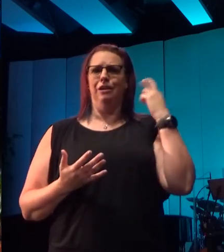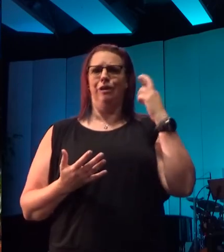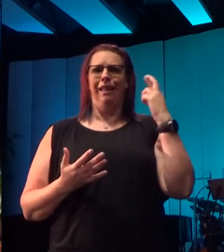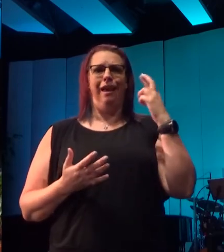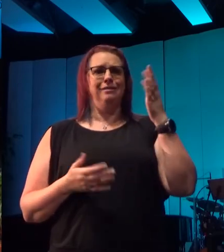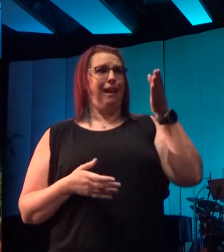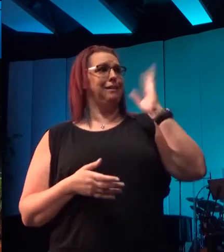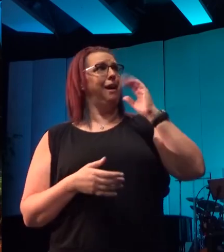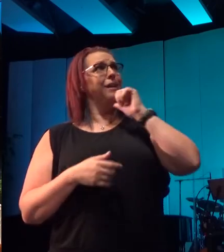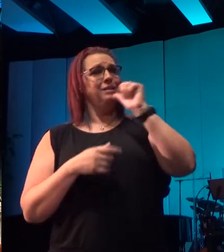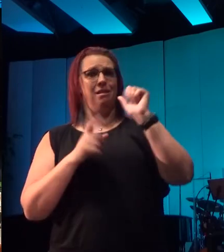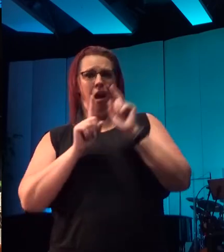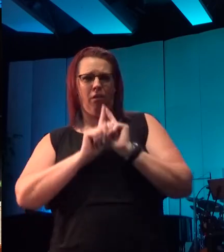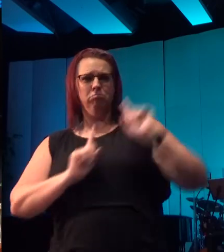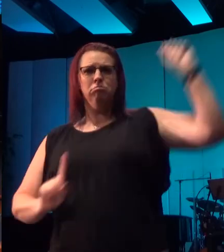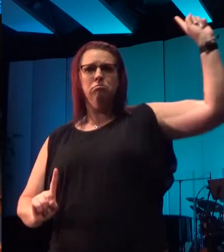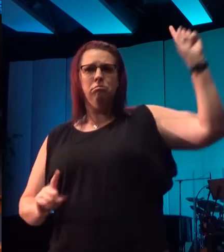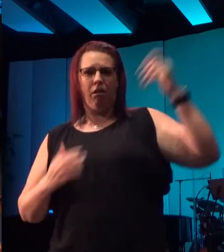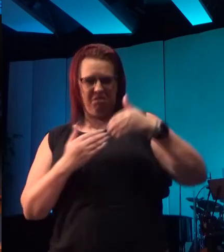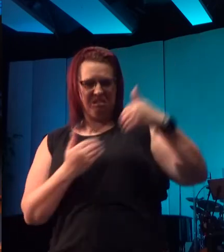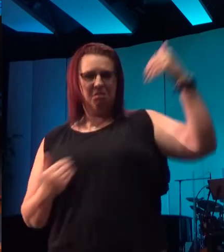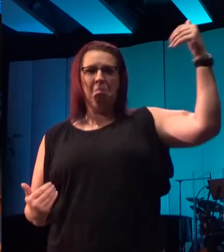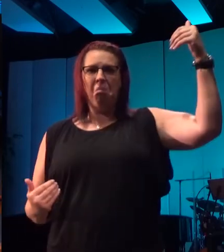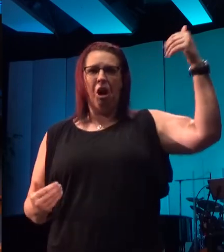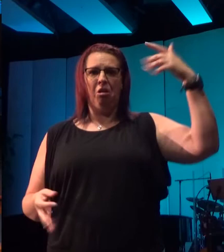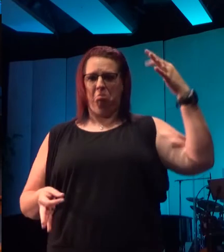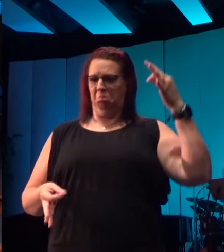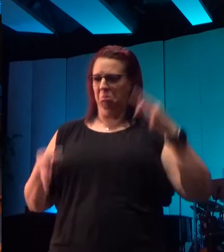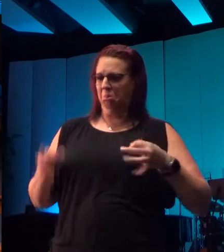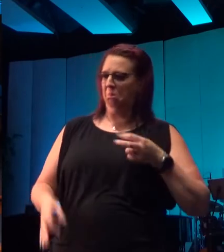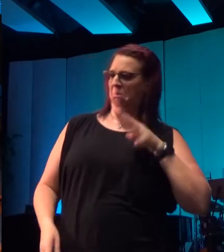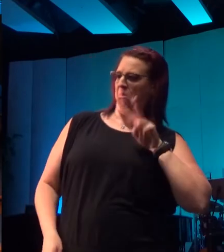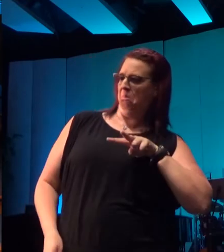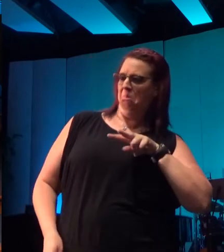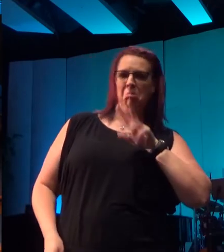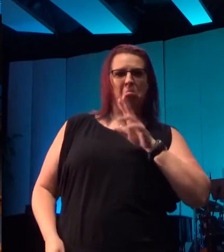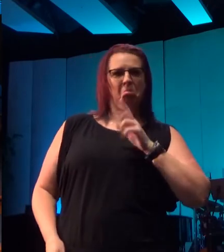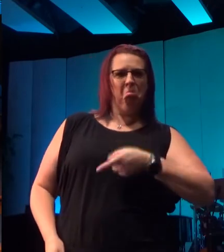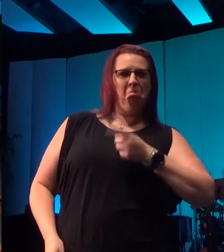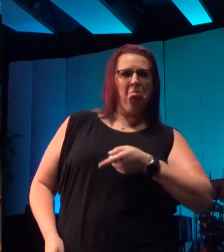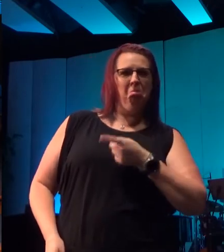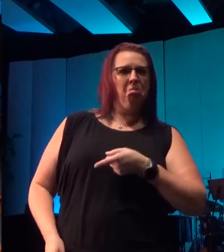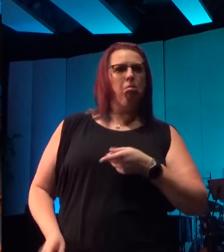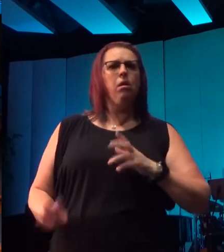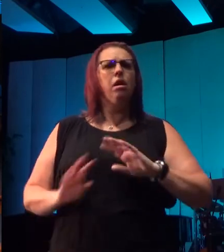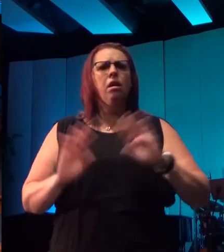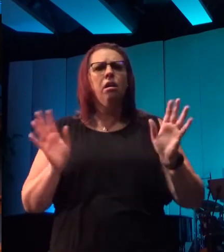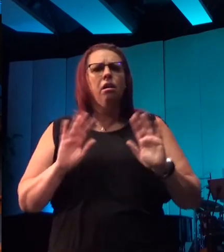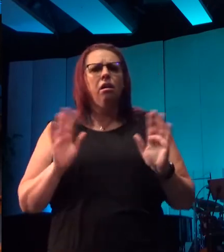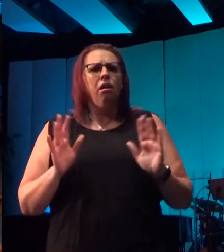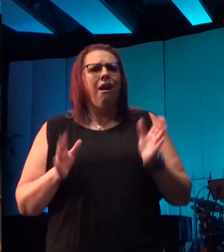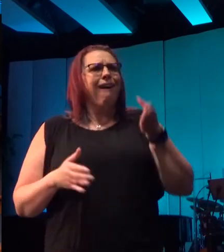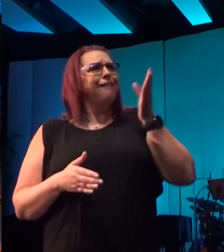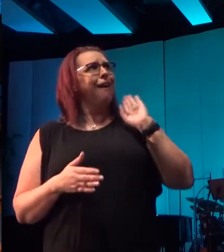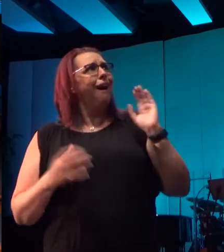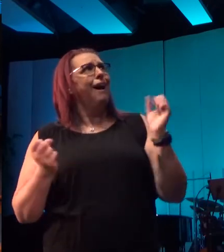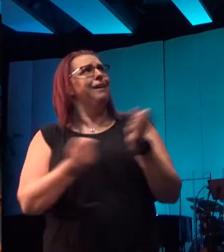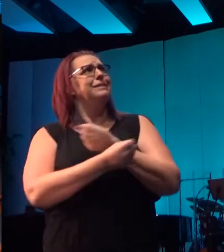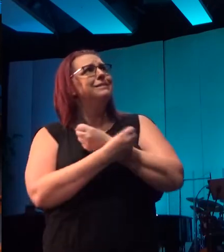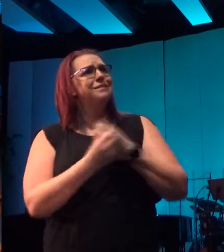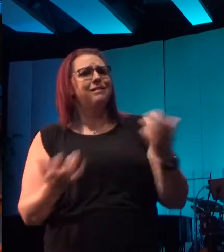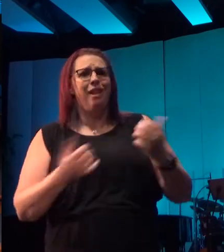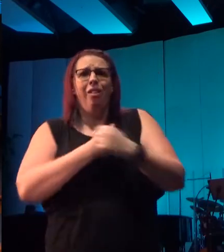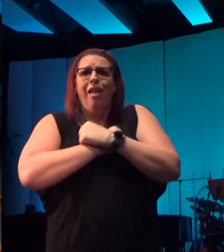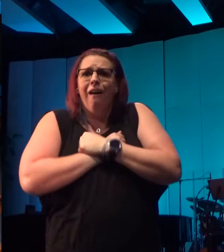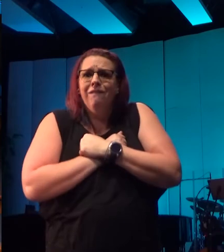distant, uncaring, withholding, judging being. God is the very ground of my being. It is all love and all intelligence. It has produced